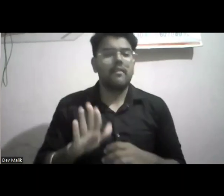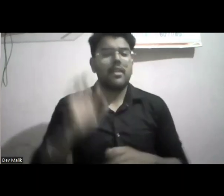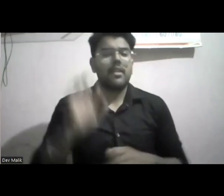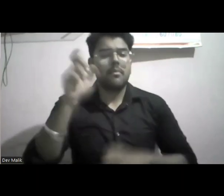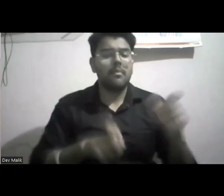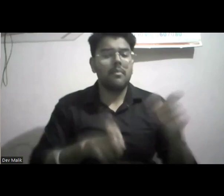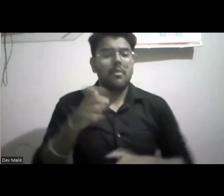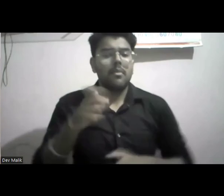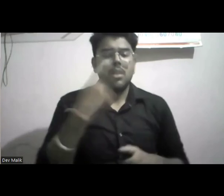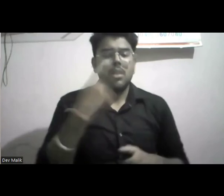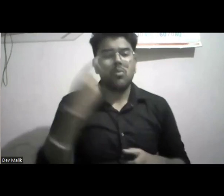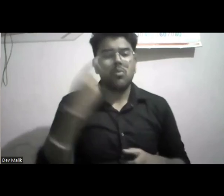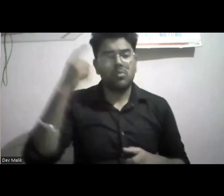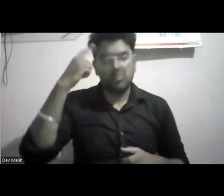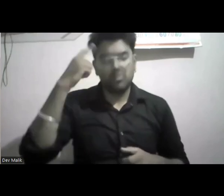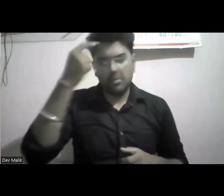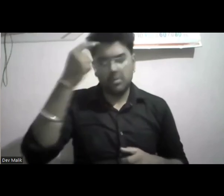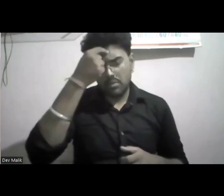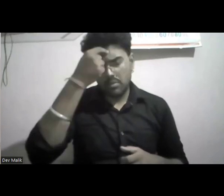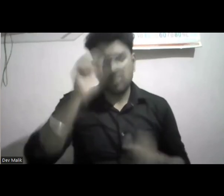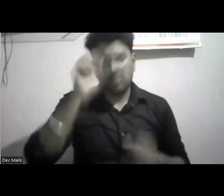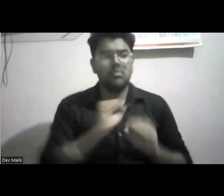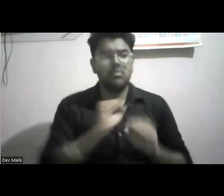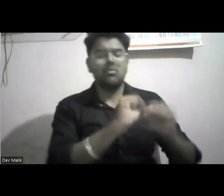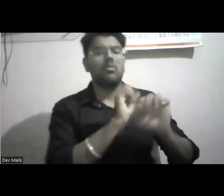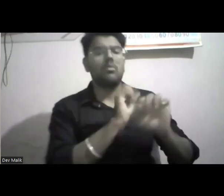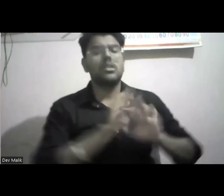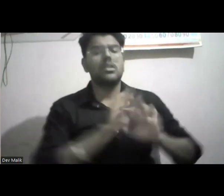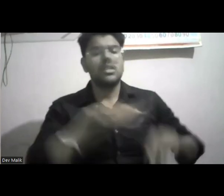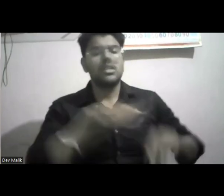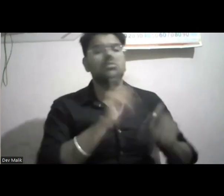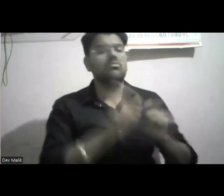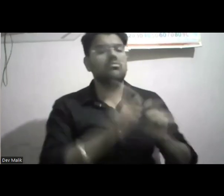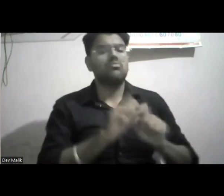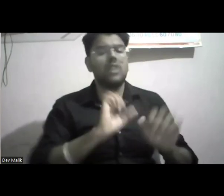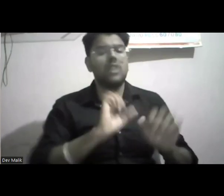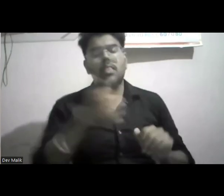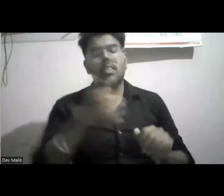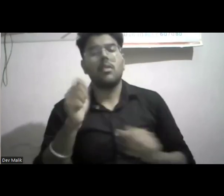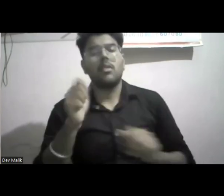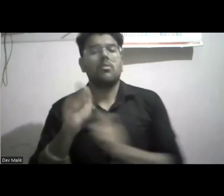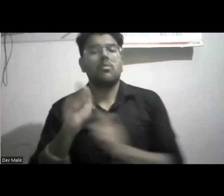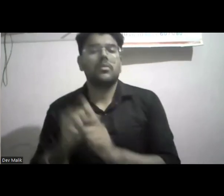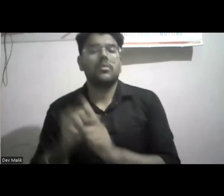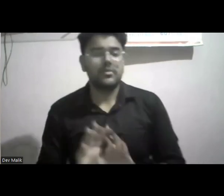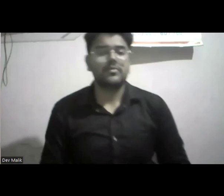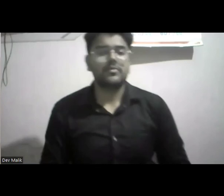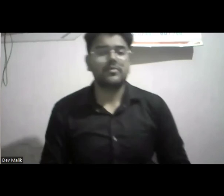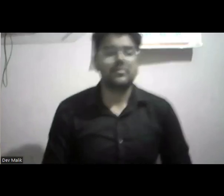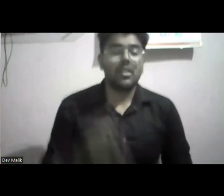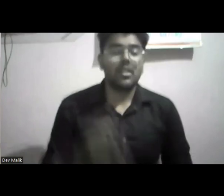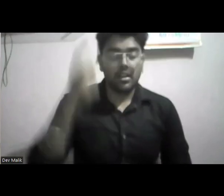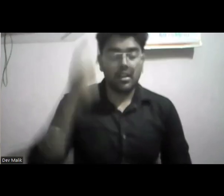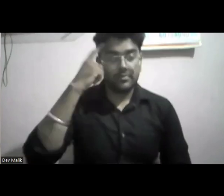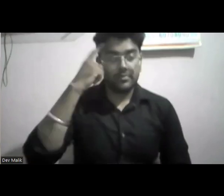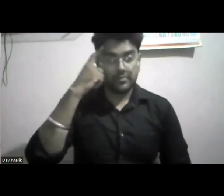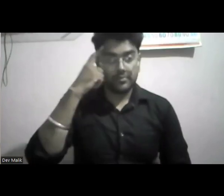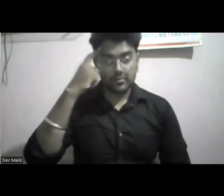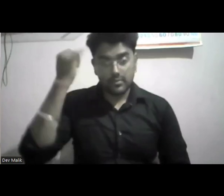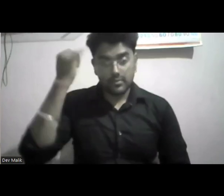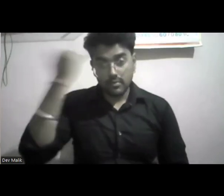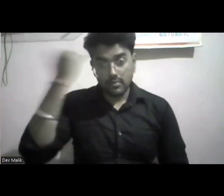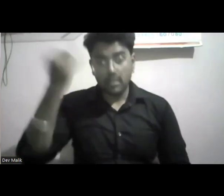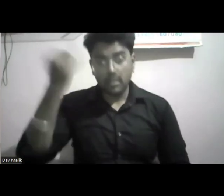disability or say some sort of developmental disabilities. So these ideas of how they are